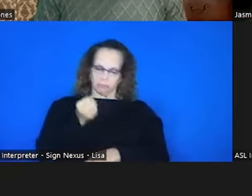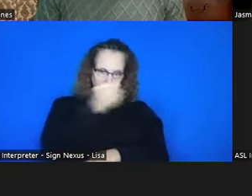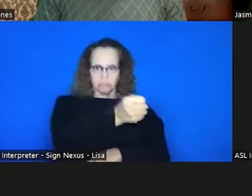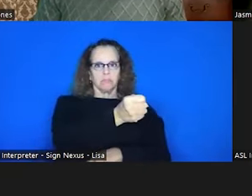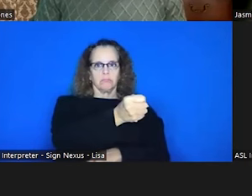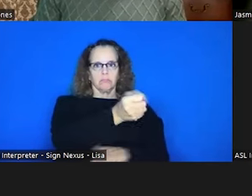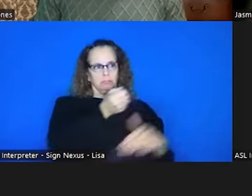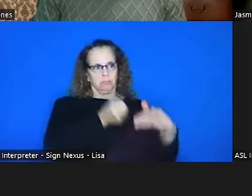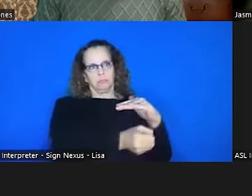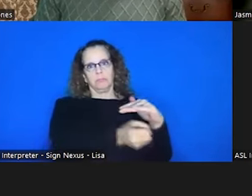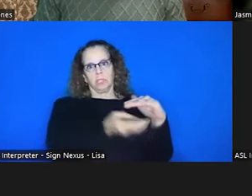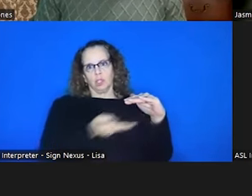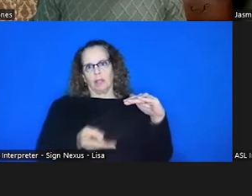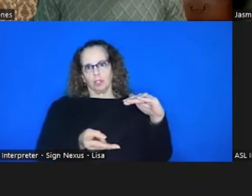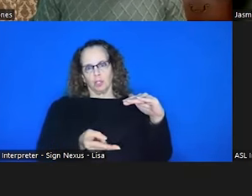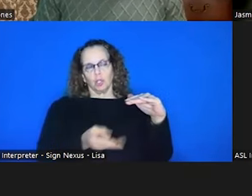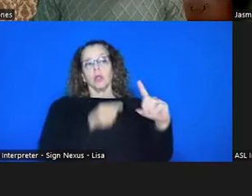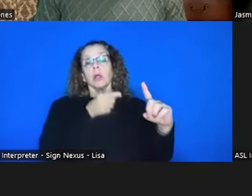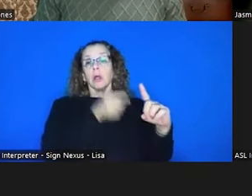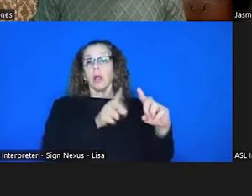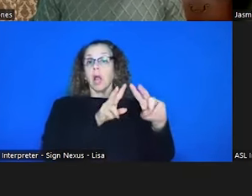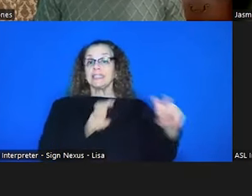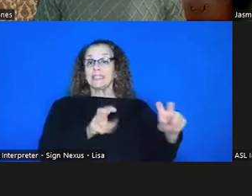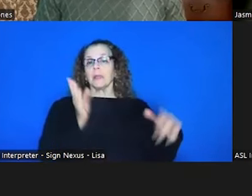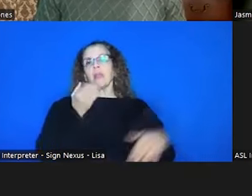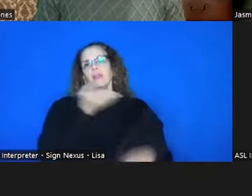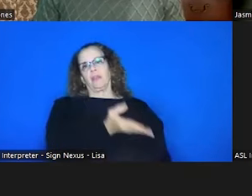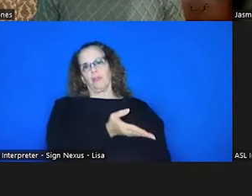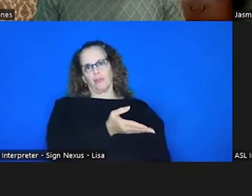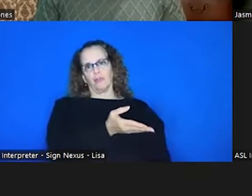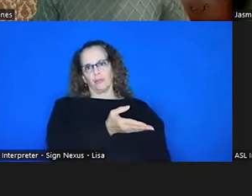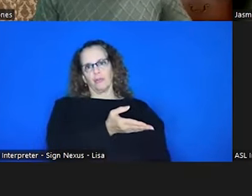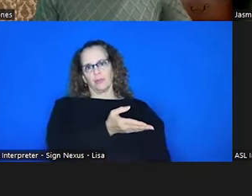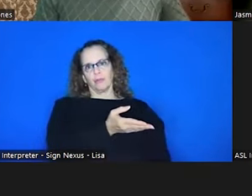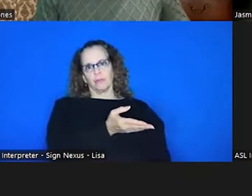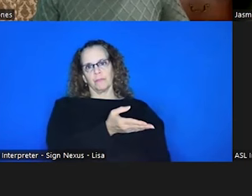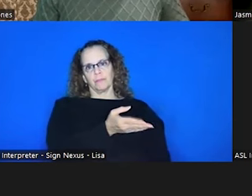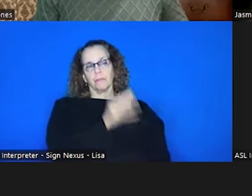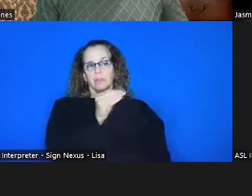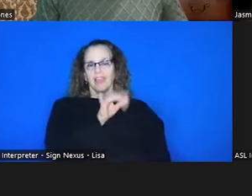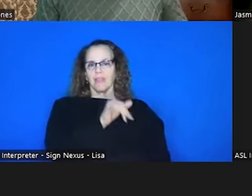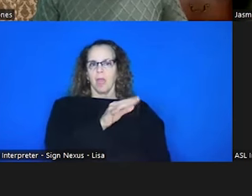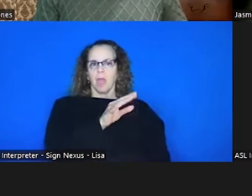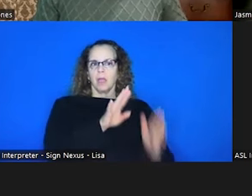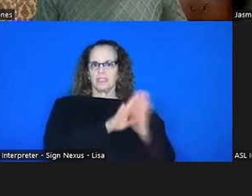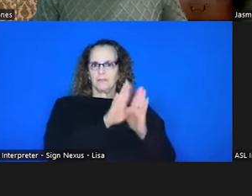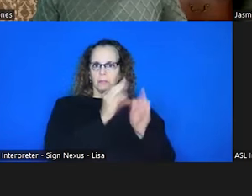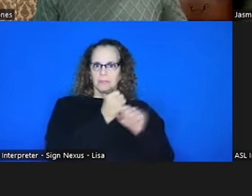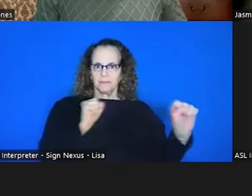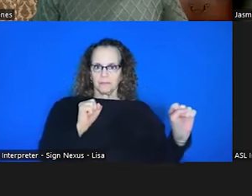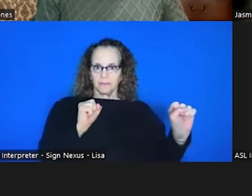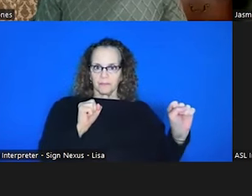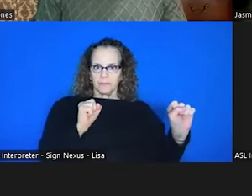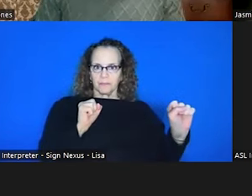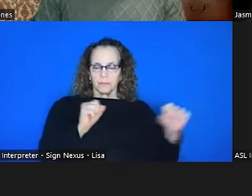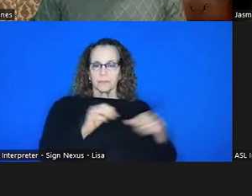shelter will do the assessment from there. Also creating safety. Also, if